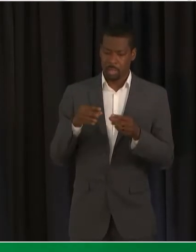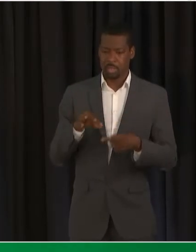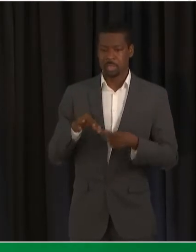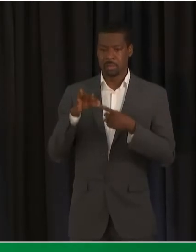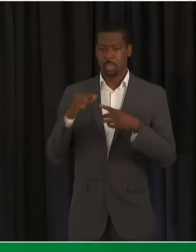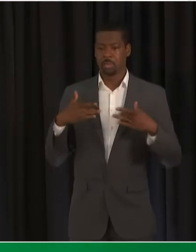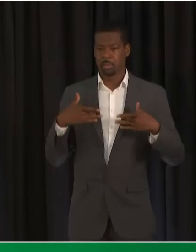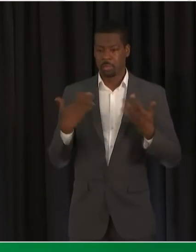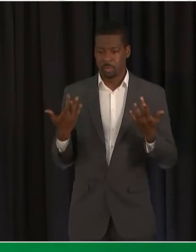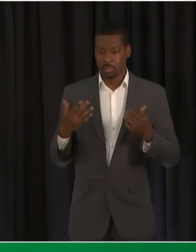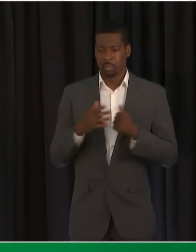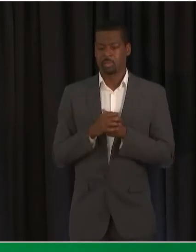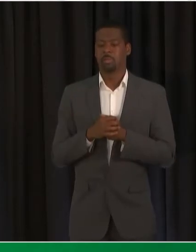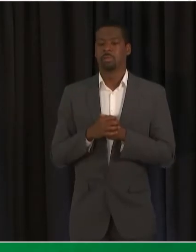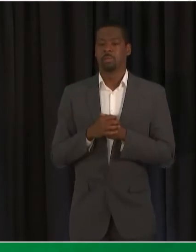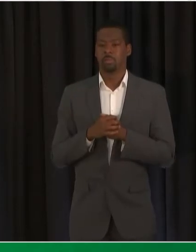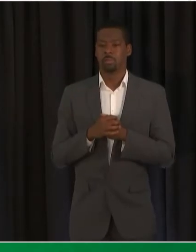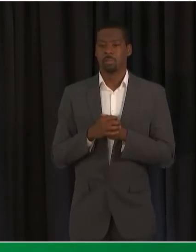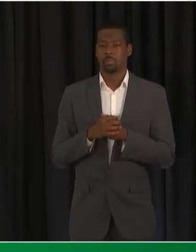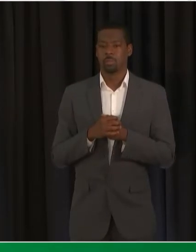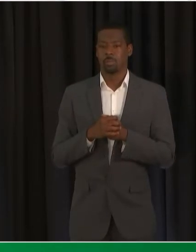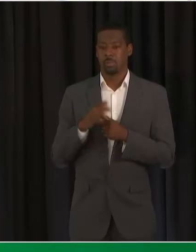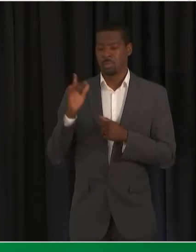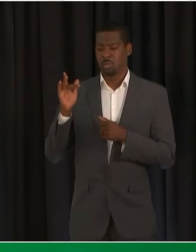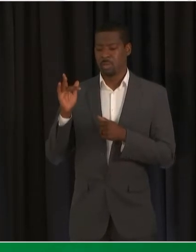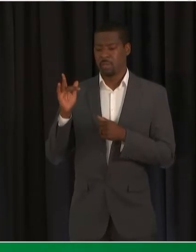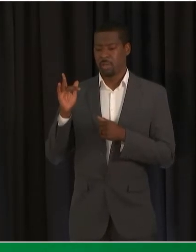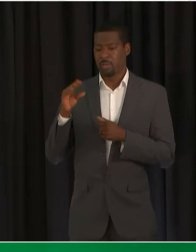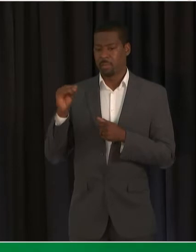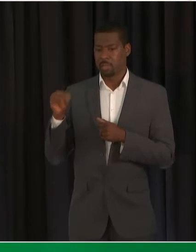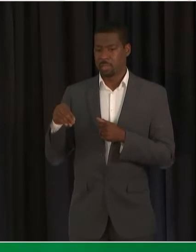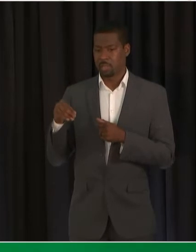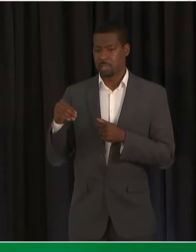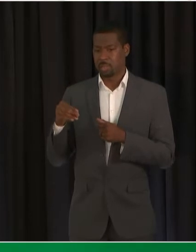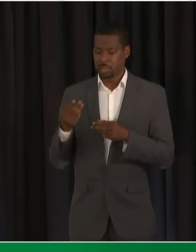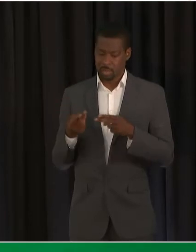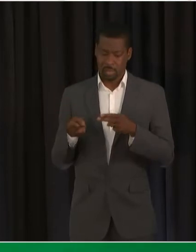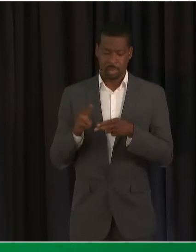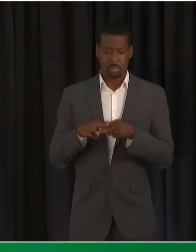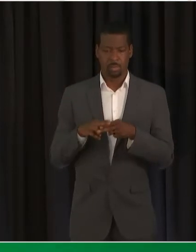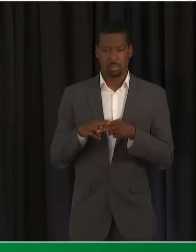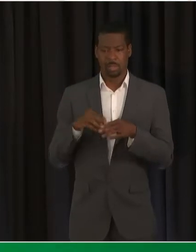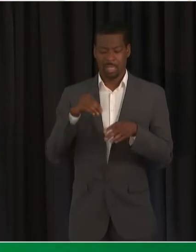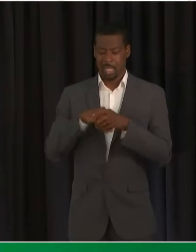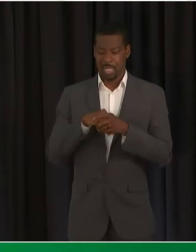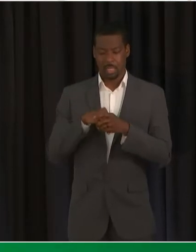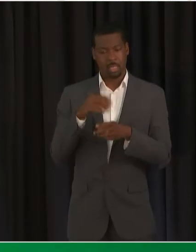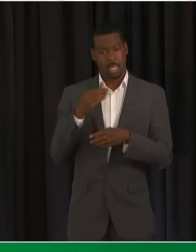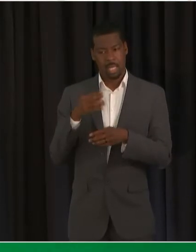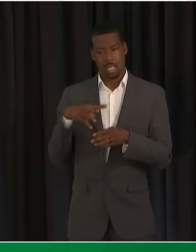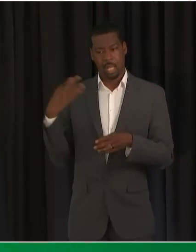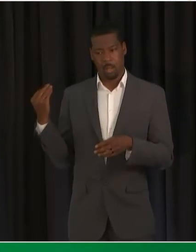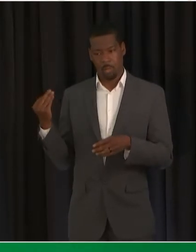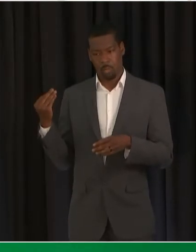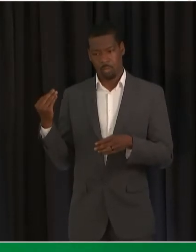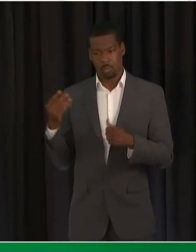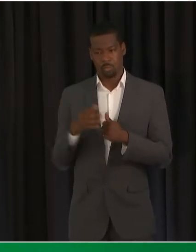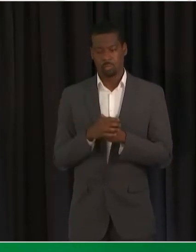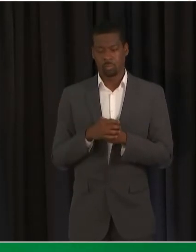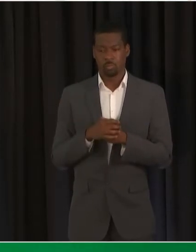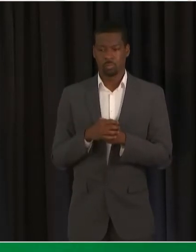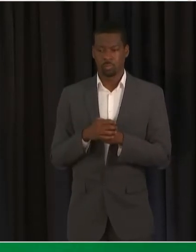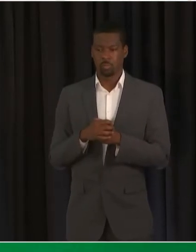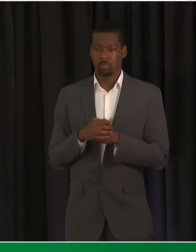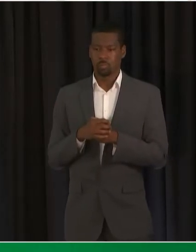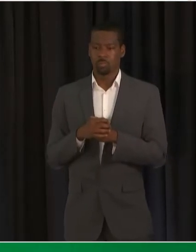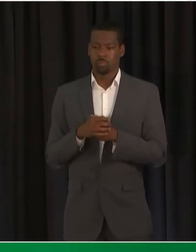and special events, it's a 25% capacity indoors and outdoors. ABRA